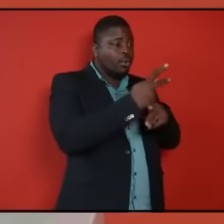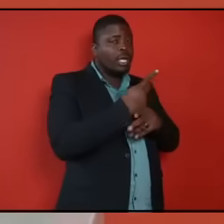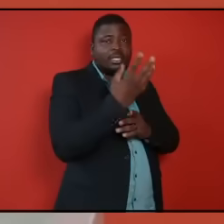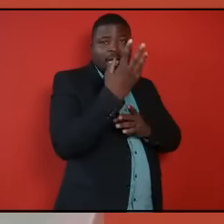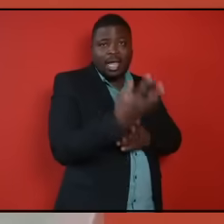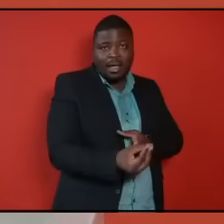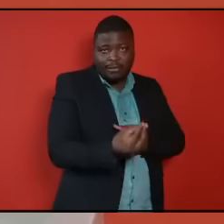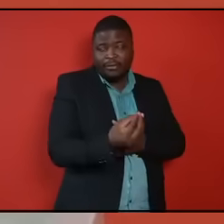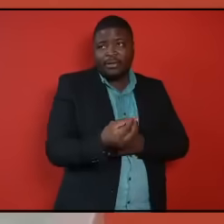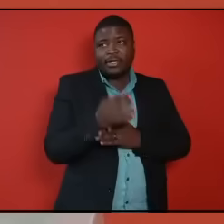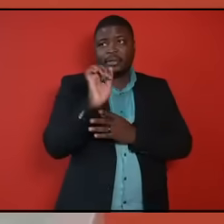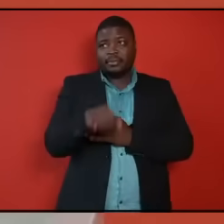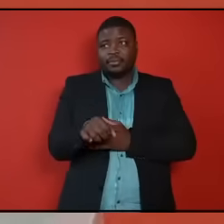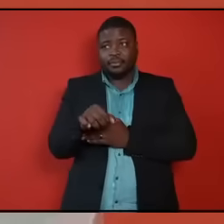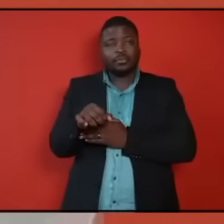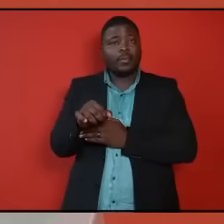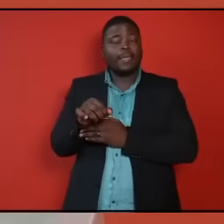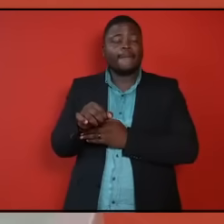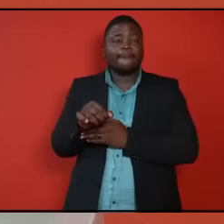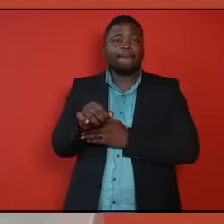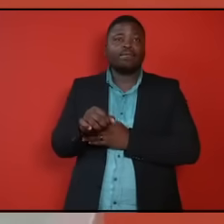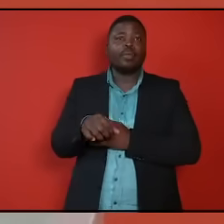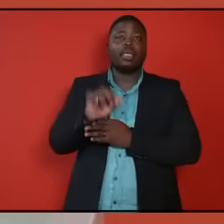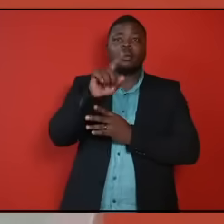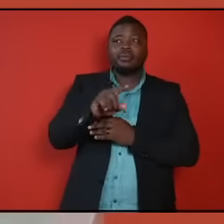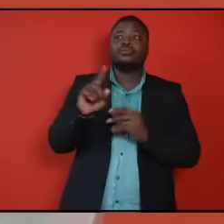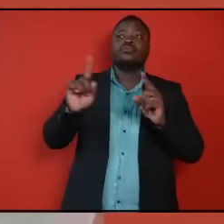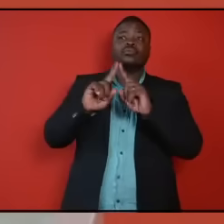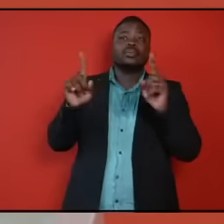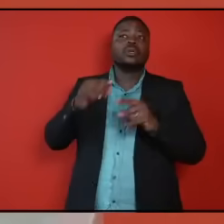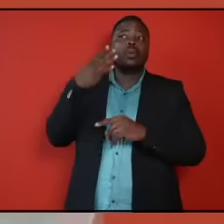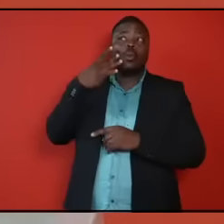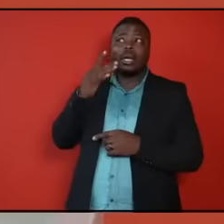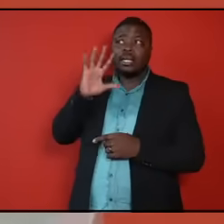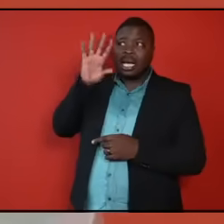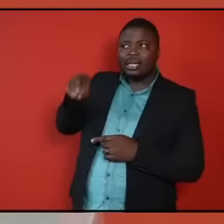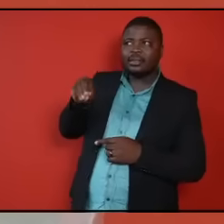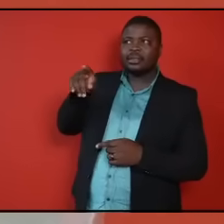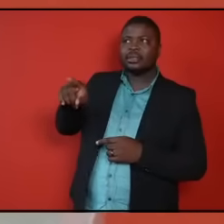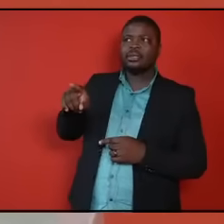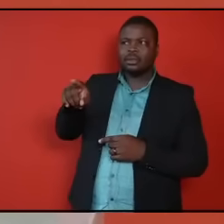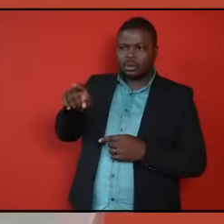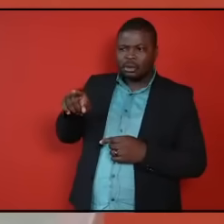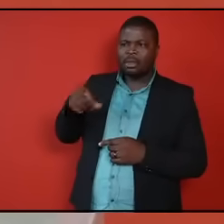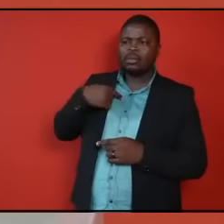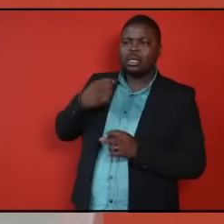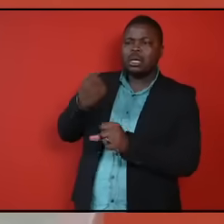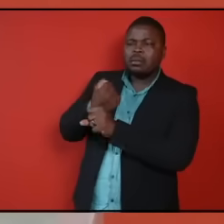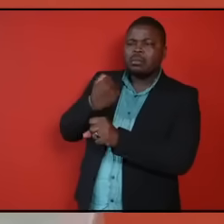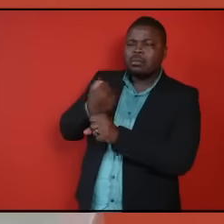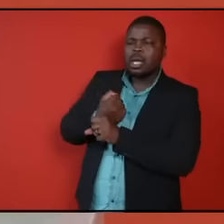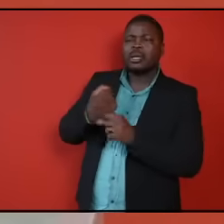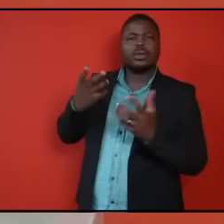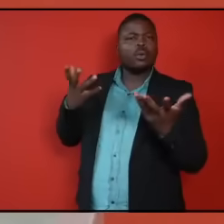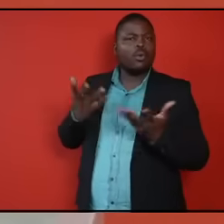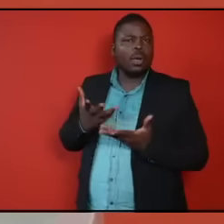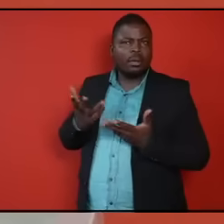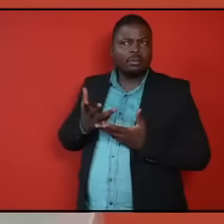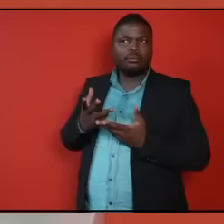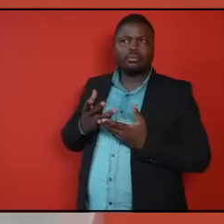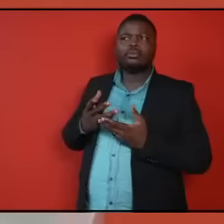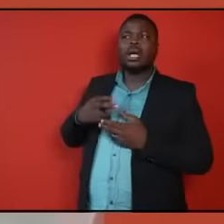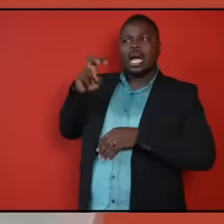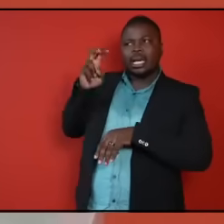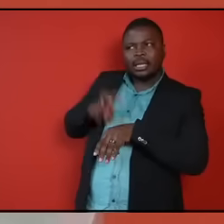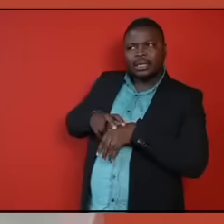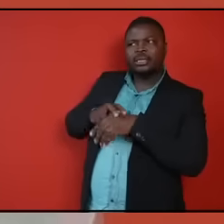after they tell you this is, you must ask them, where are they producing this thing? I want to visit that factory.